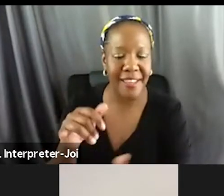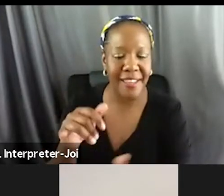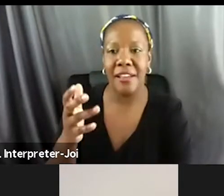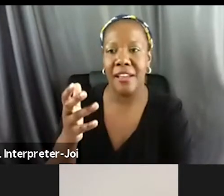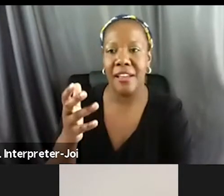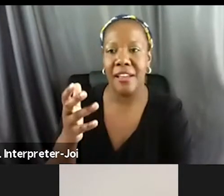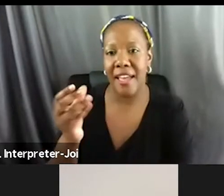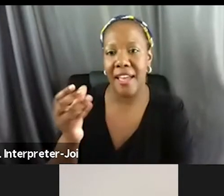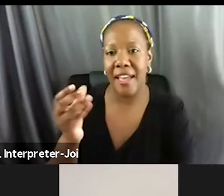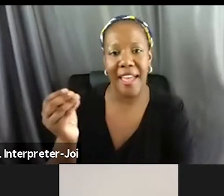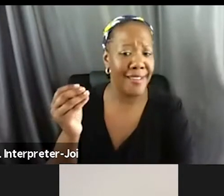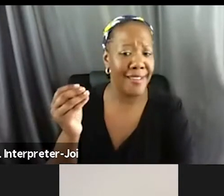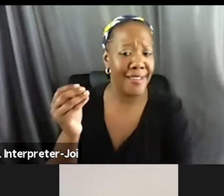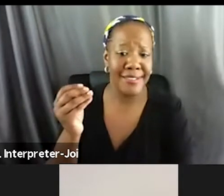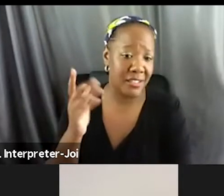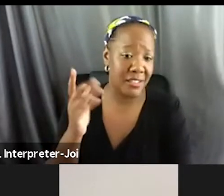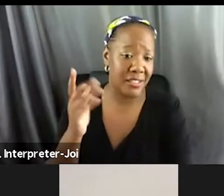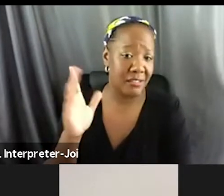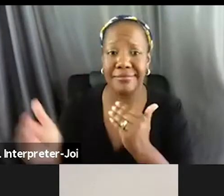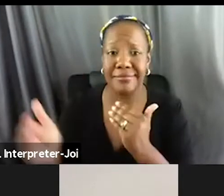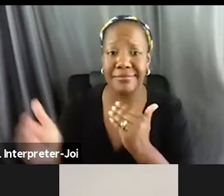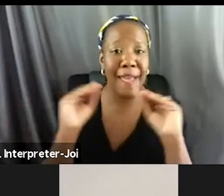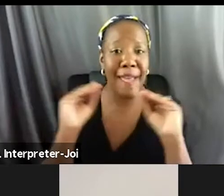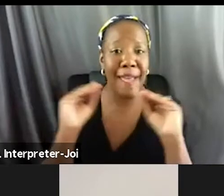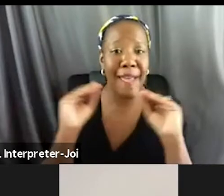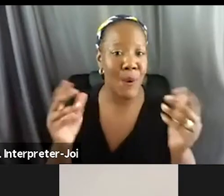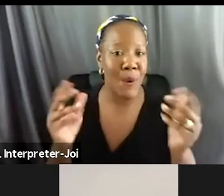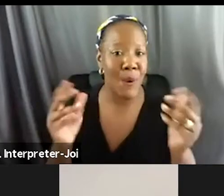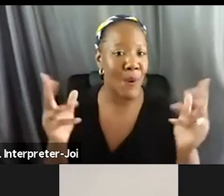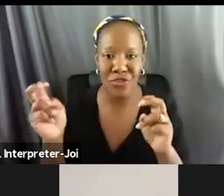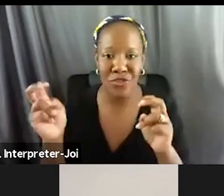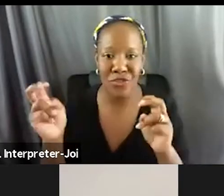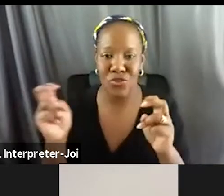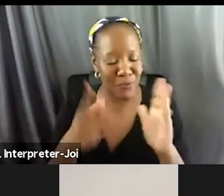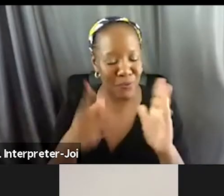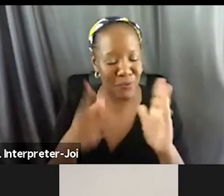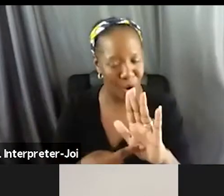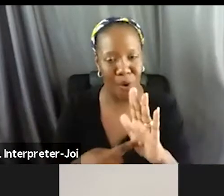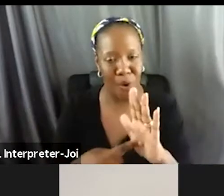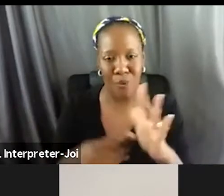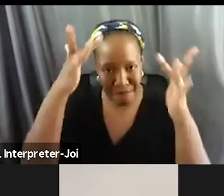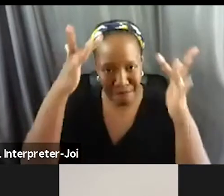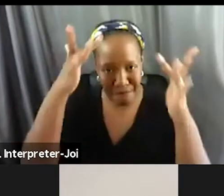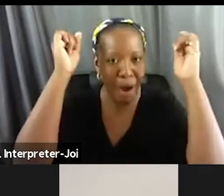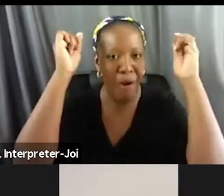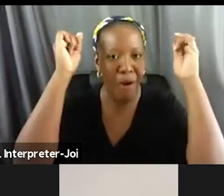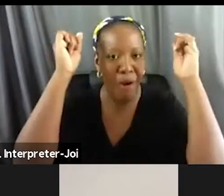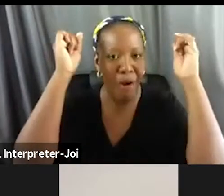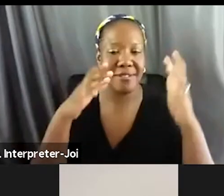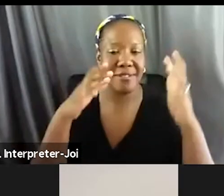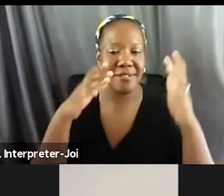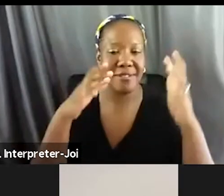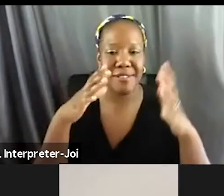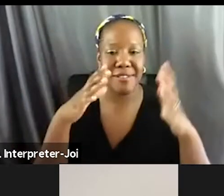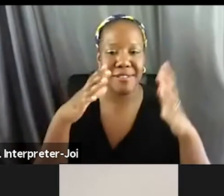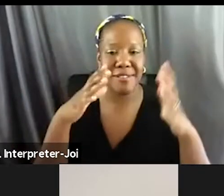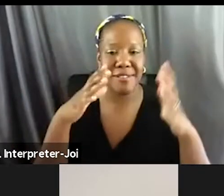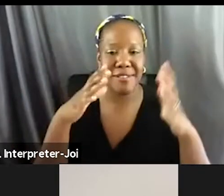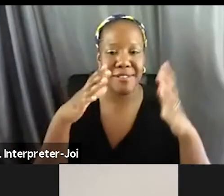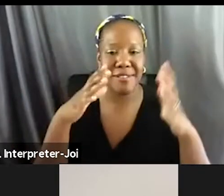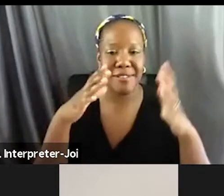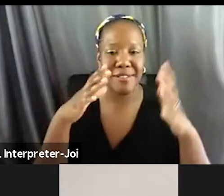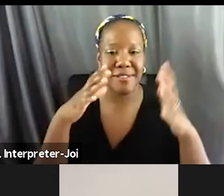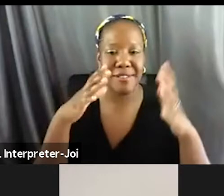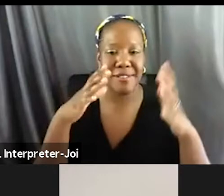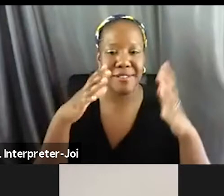no hesitations on coming out and being bald and beautiful. And it's even funnier because my significant other had long hair at the